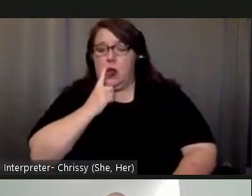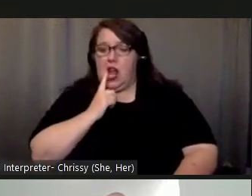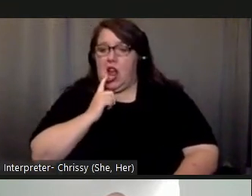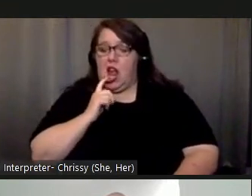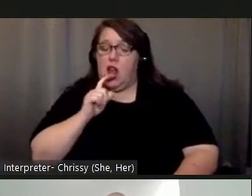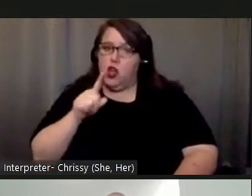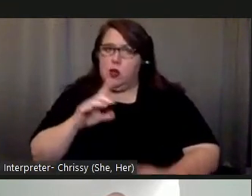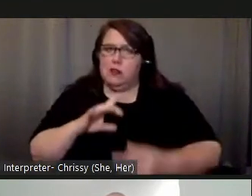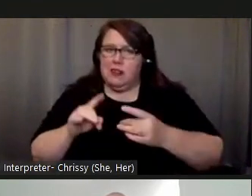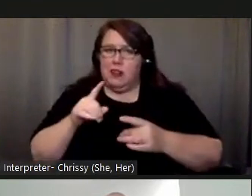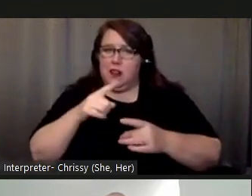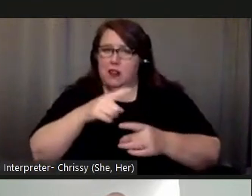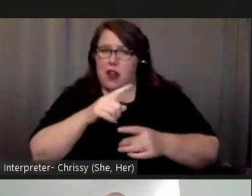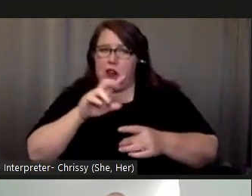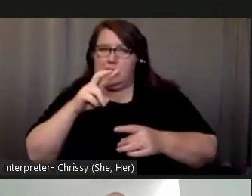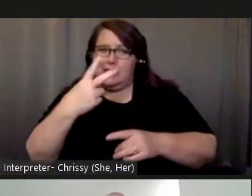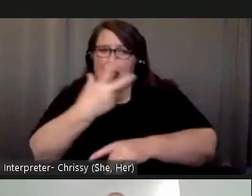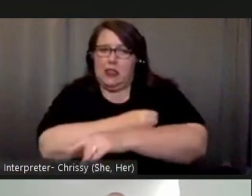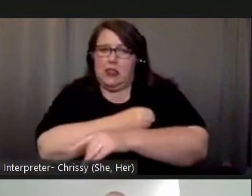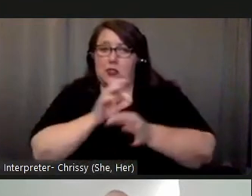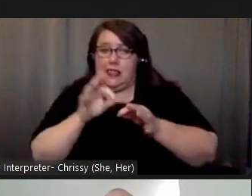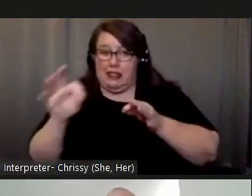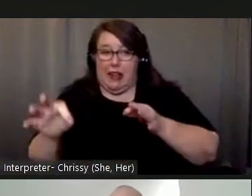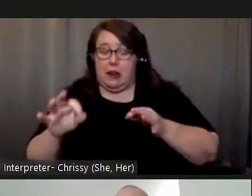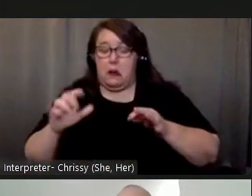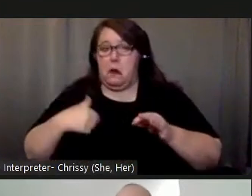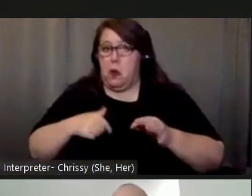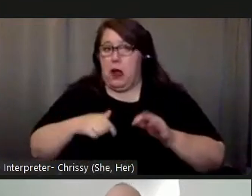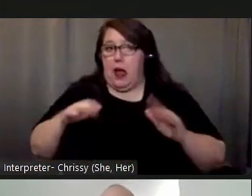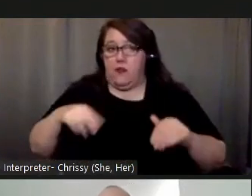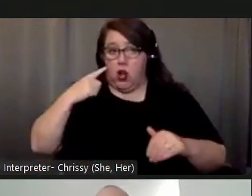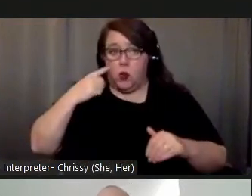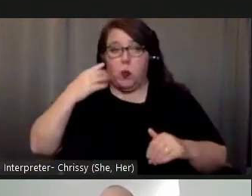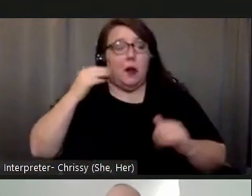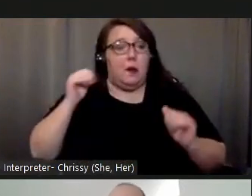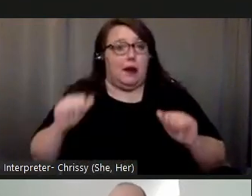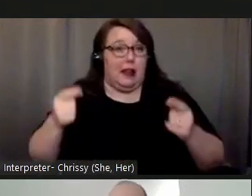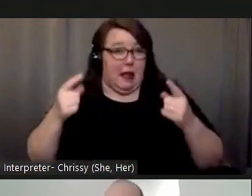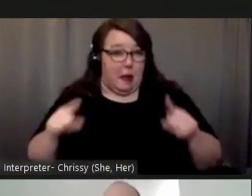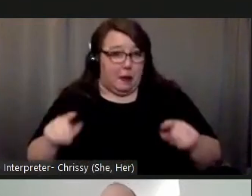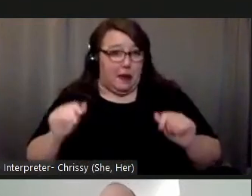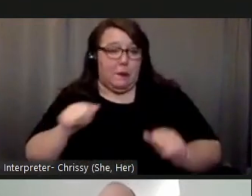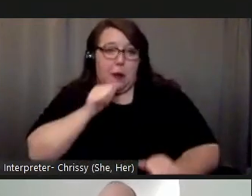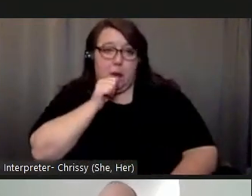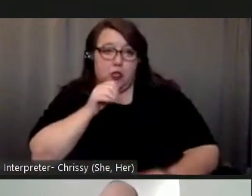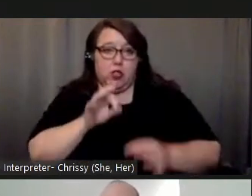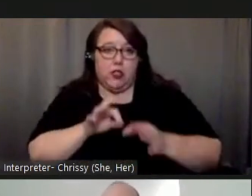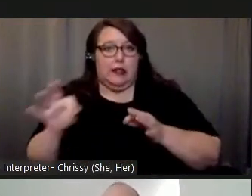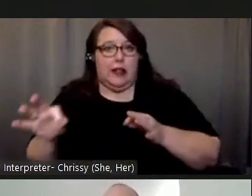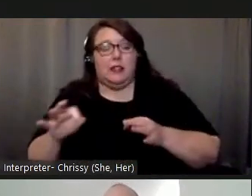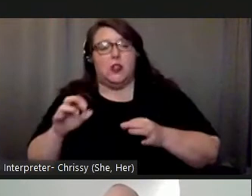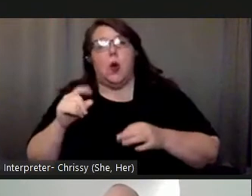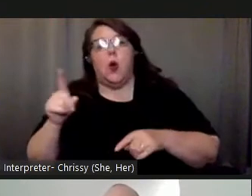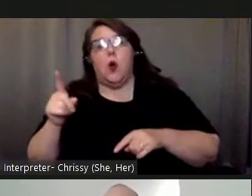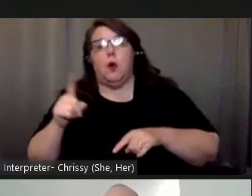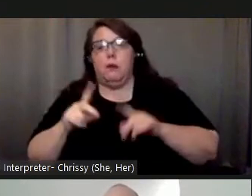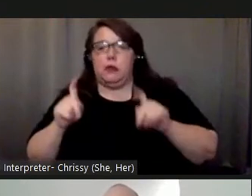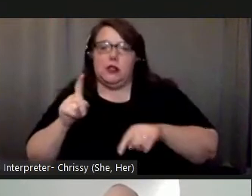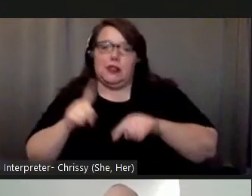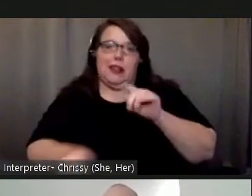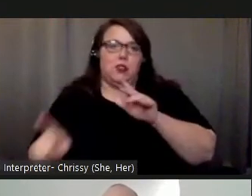it. We know delays might happen. There could be personal delays. I can't be there next week